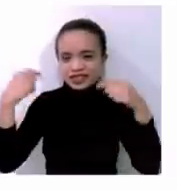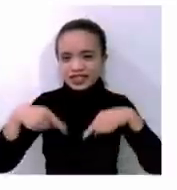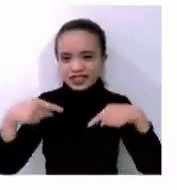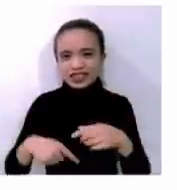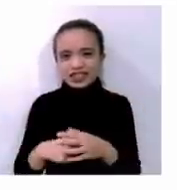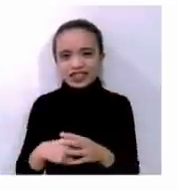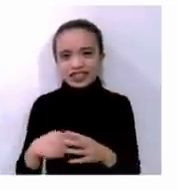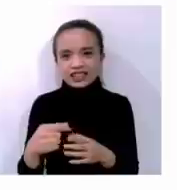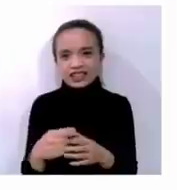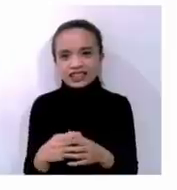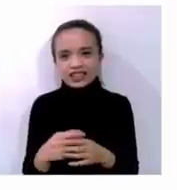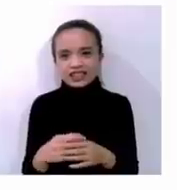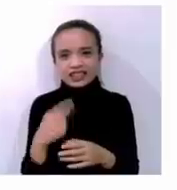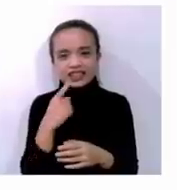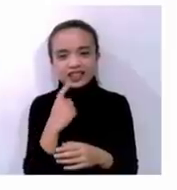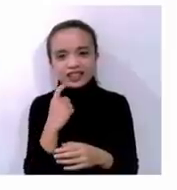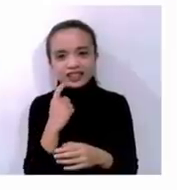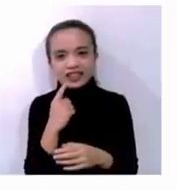Former COMELEC.